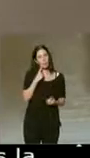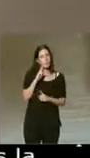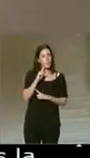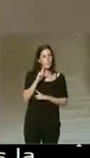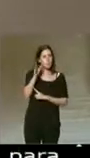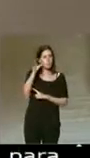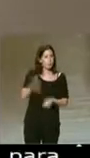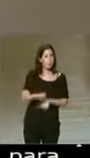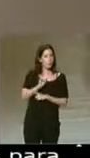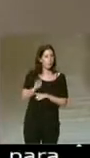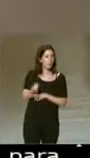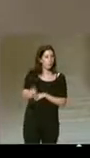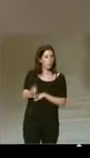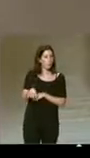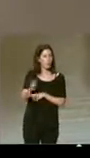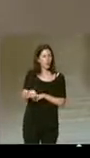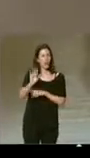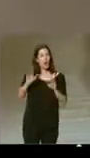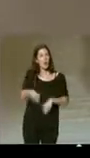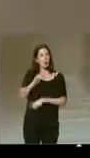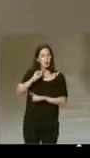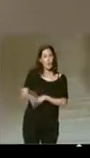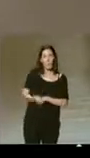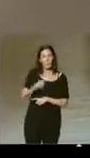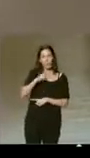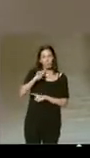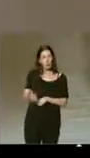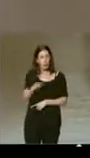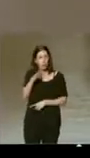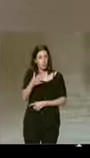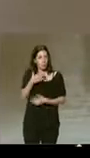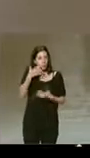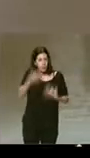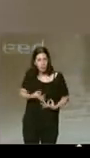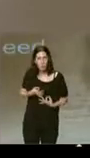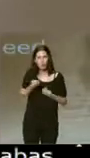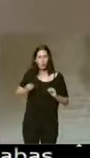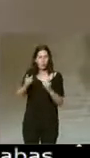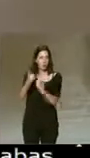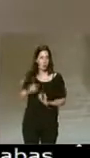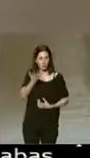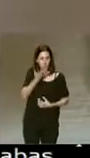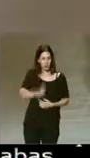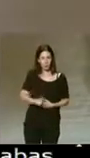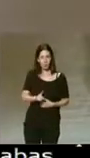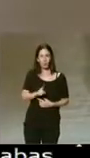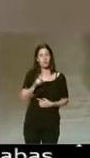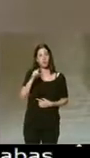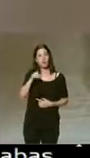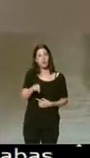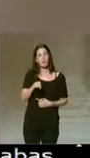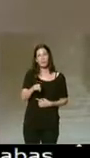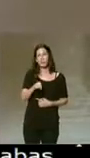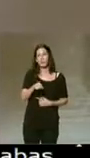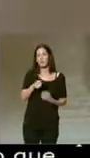but for their own purposes. So you need to hear them so that you can get to know what they really need.